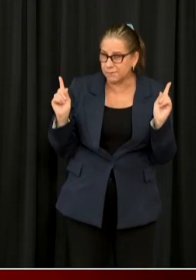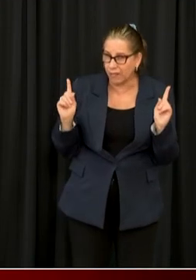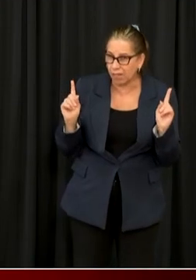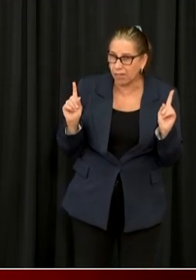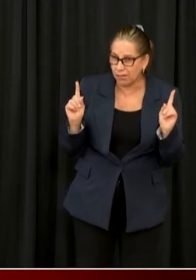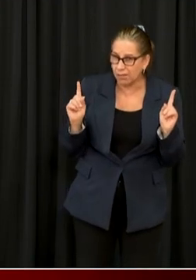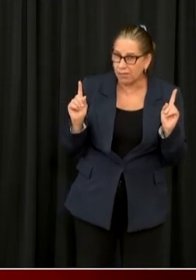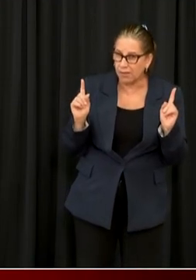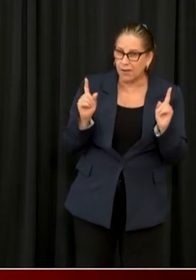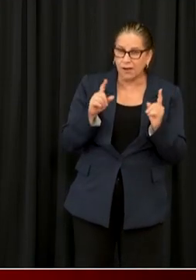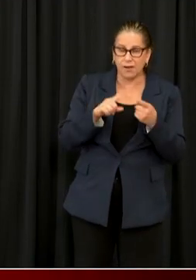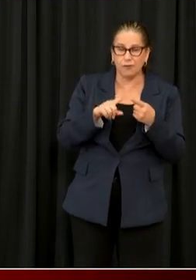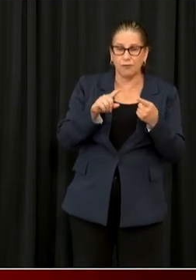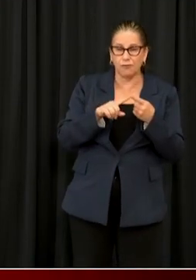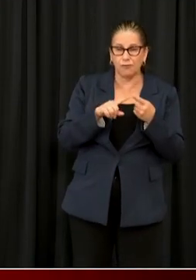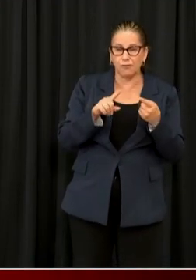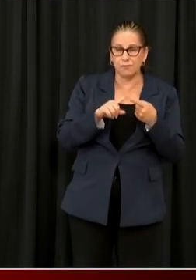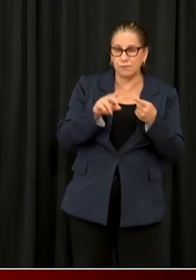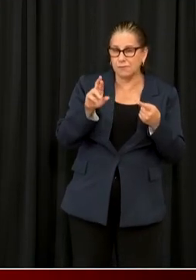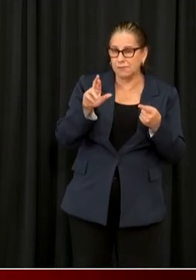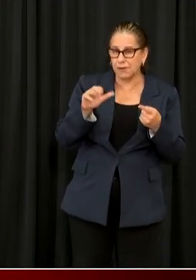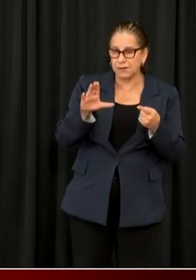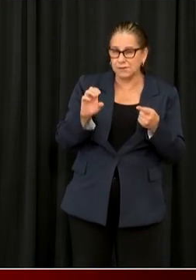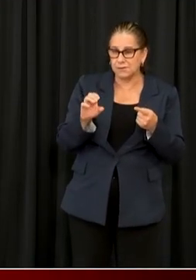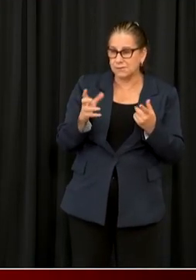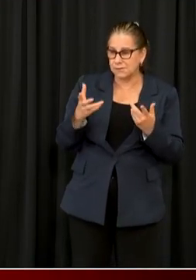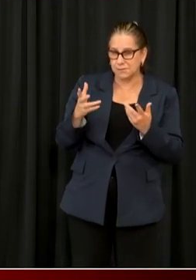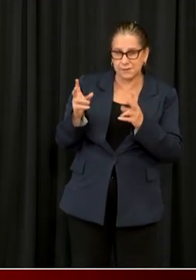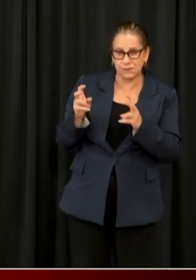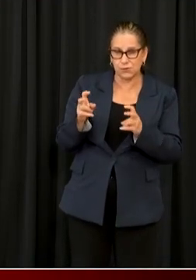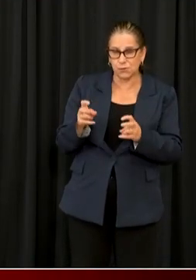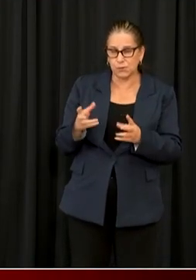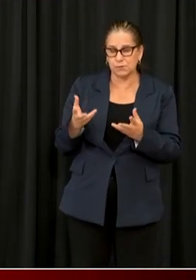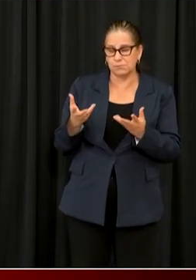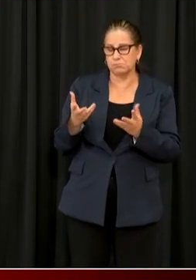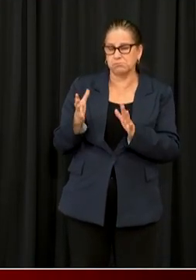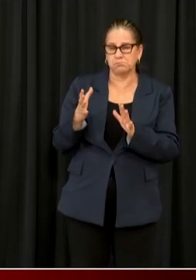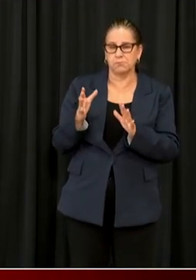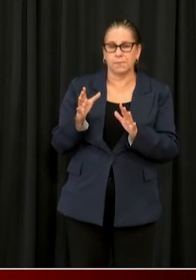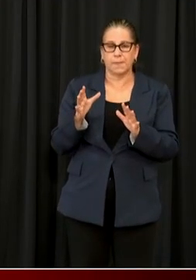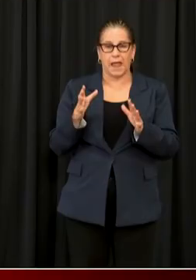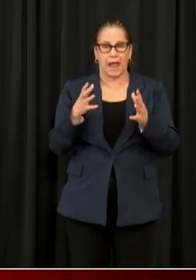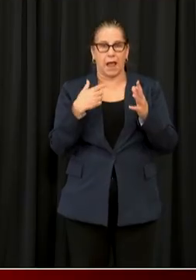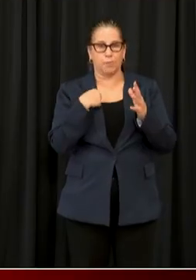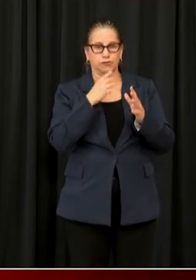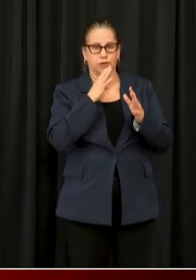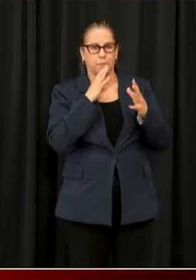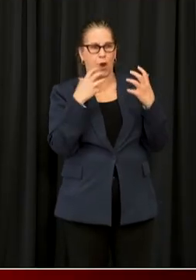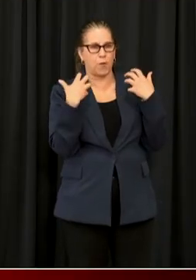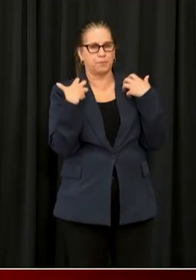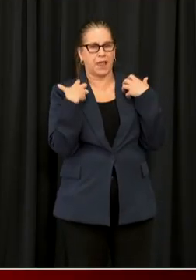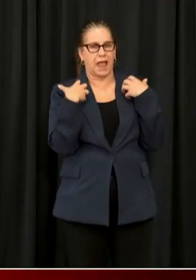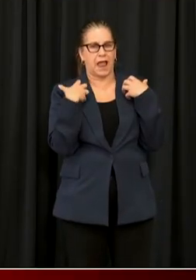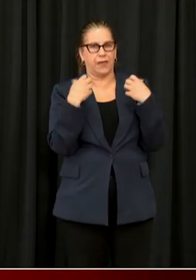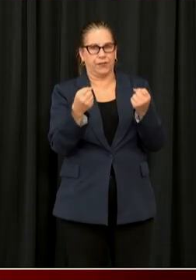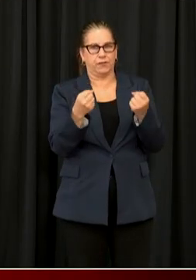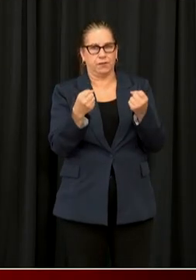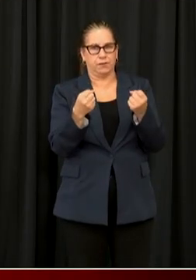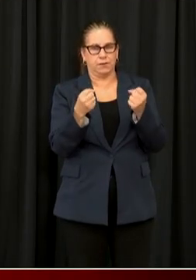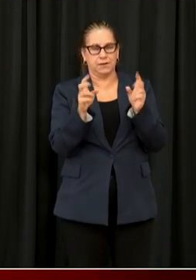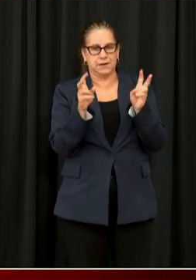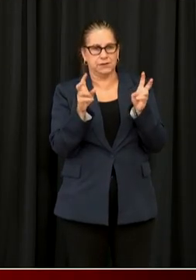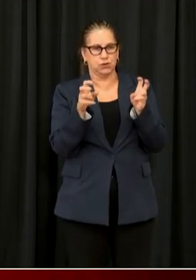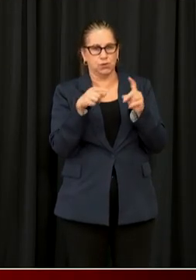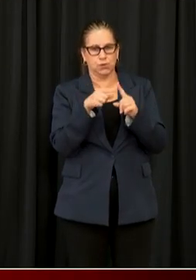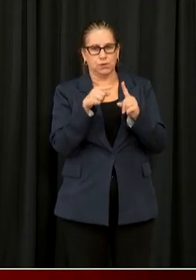numbers that say a lot about health disparities in our city. Certainly, I